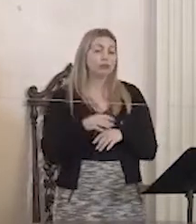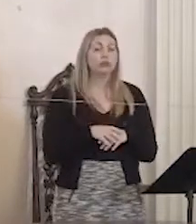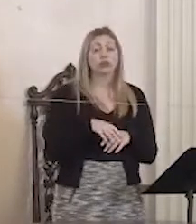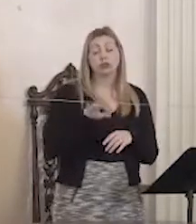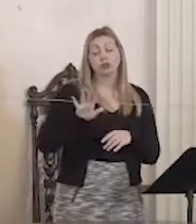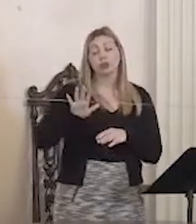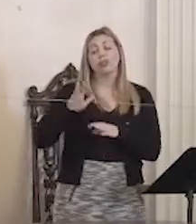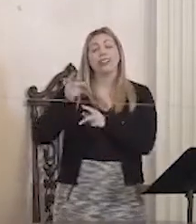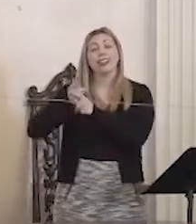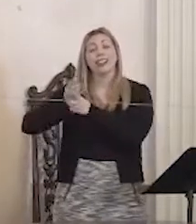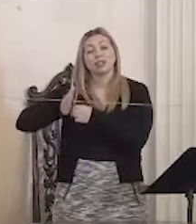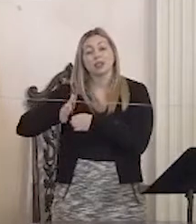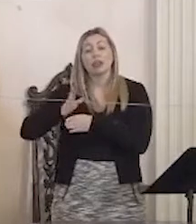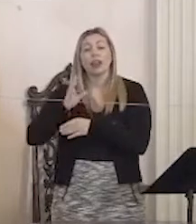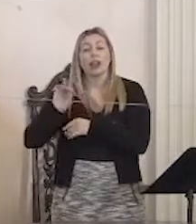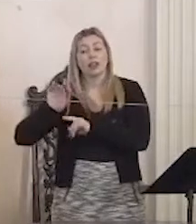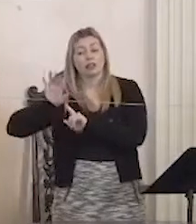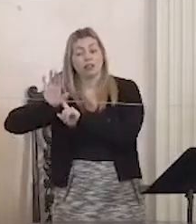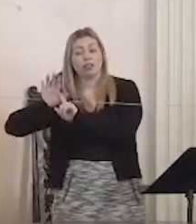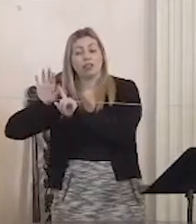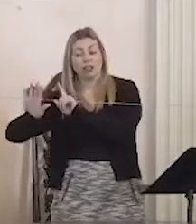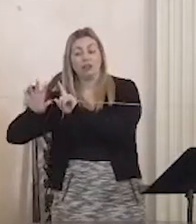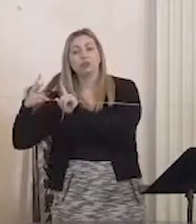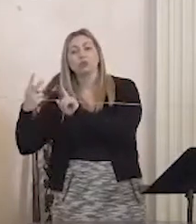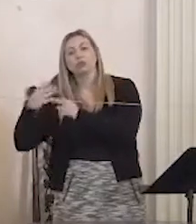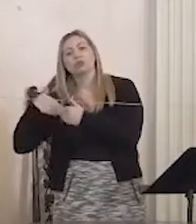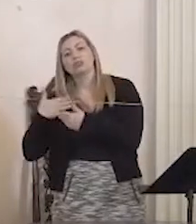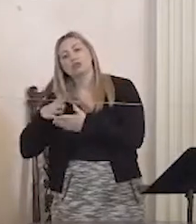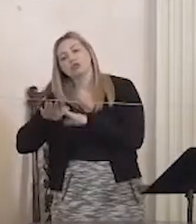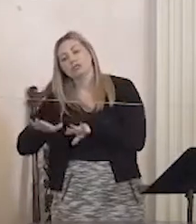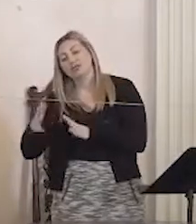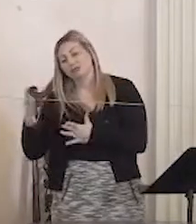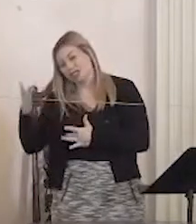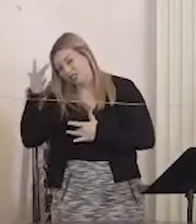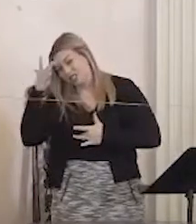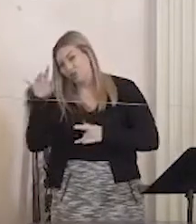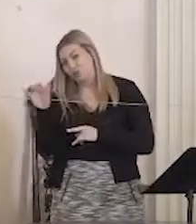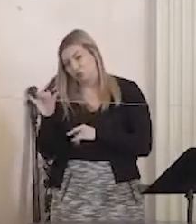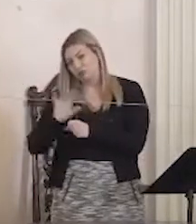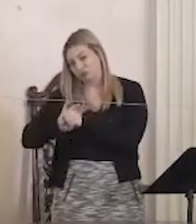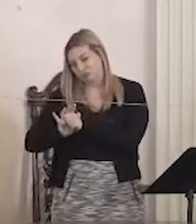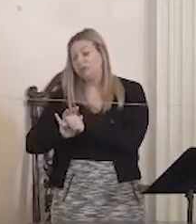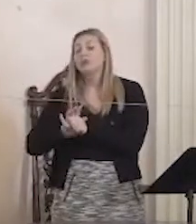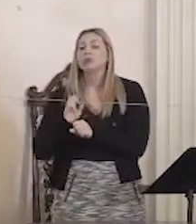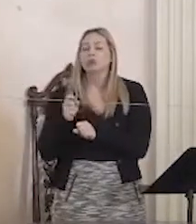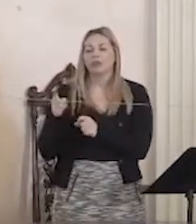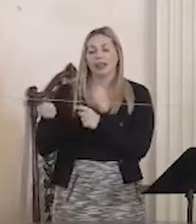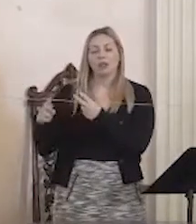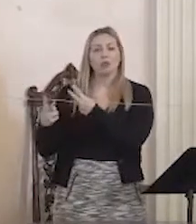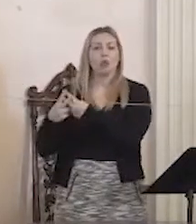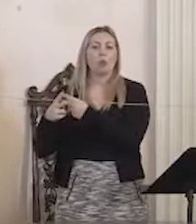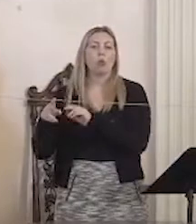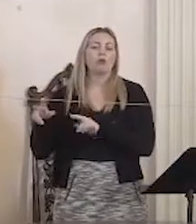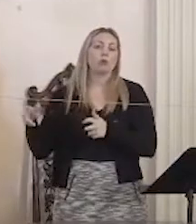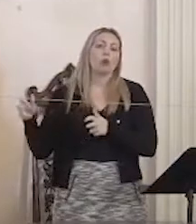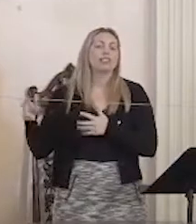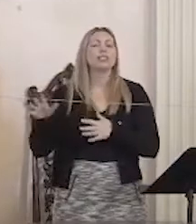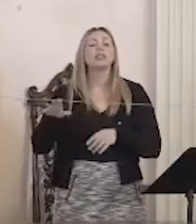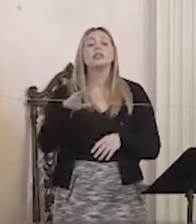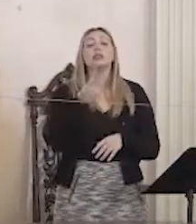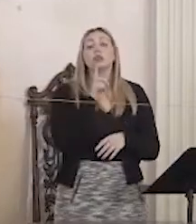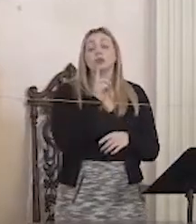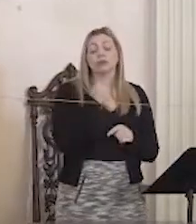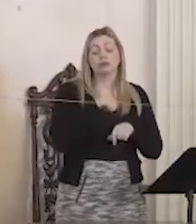children also tested positive and are quarantined. And so we send healing love to Lindsay, to Martha and